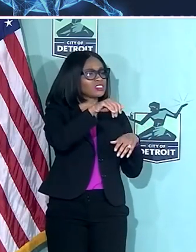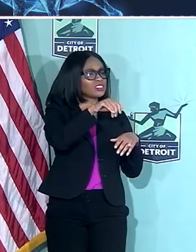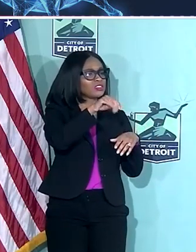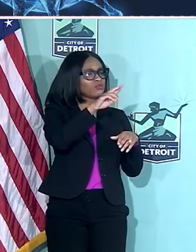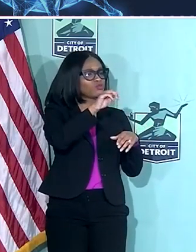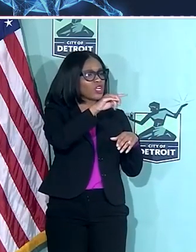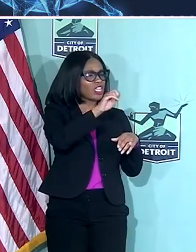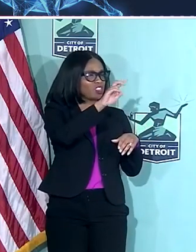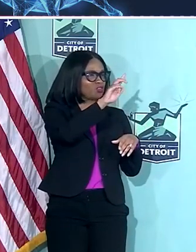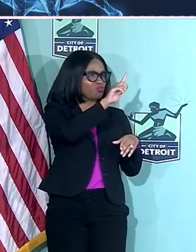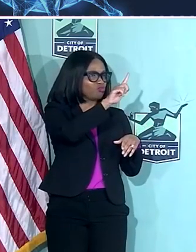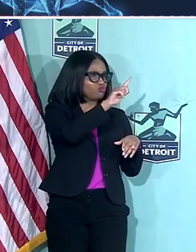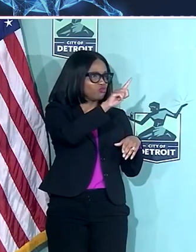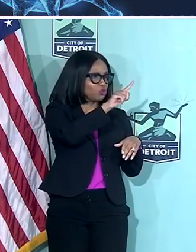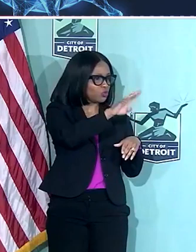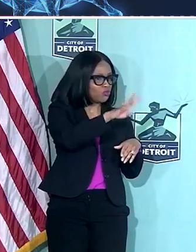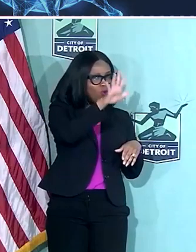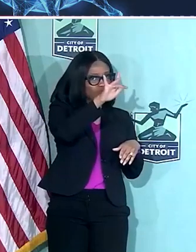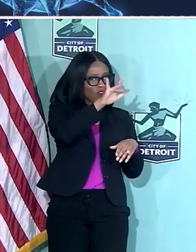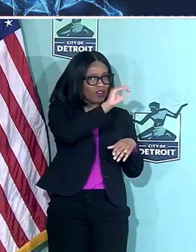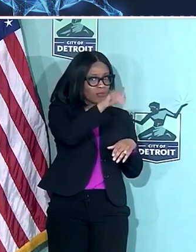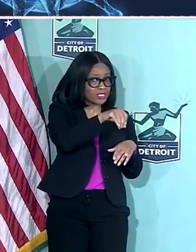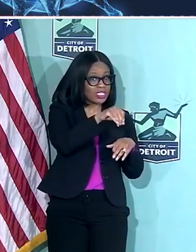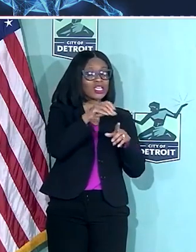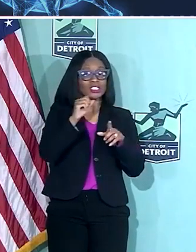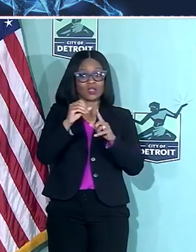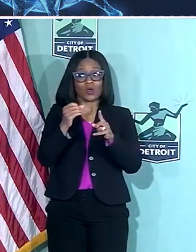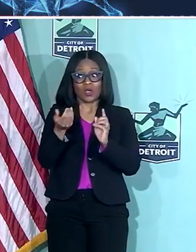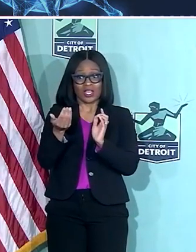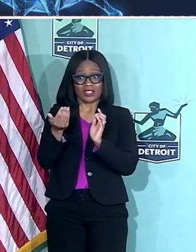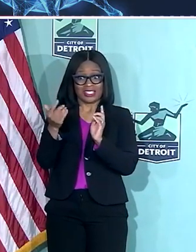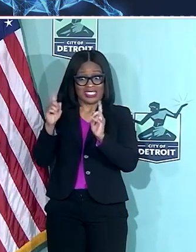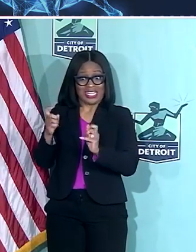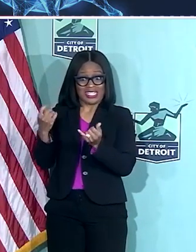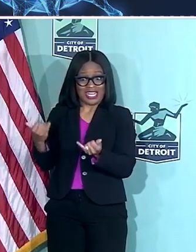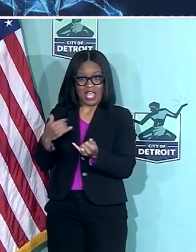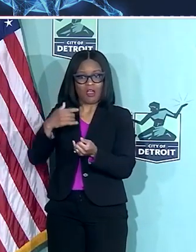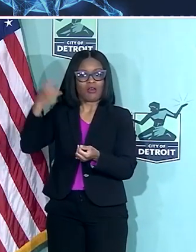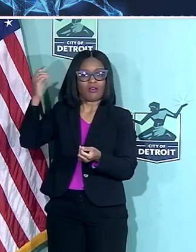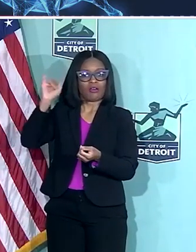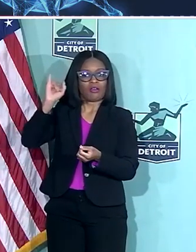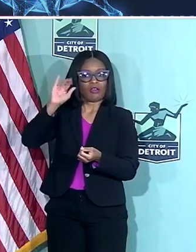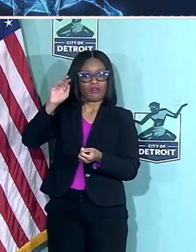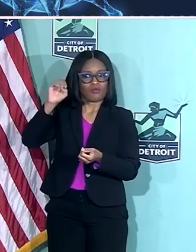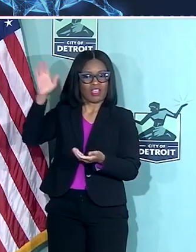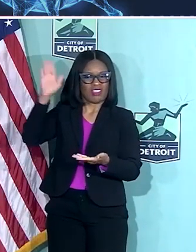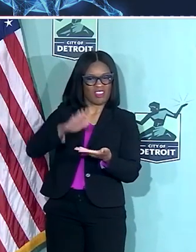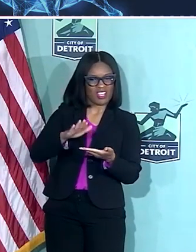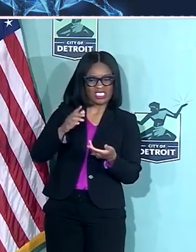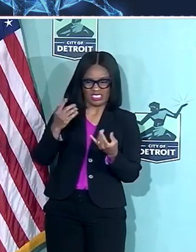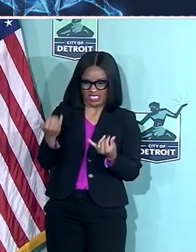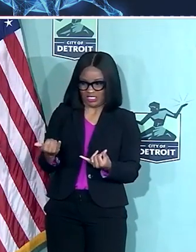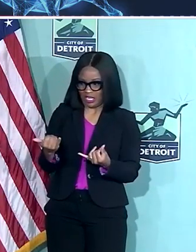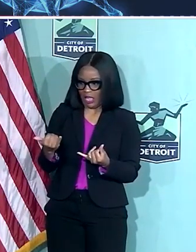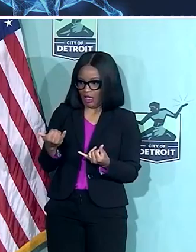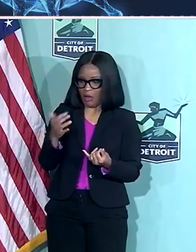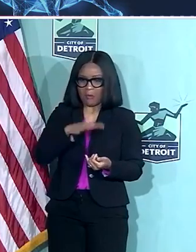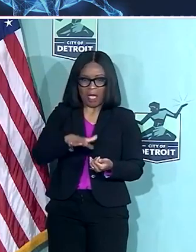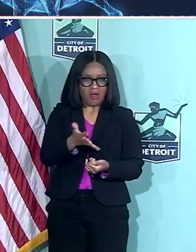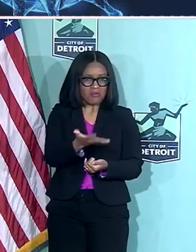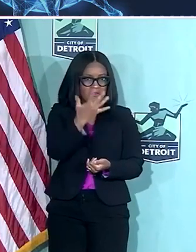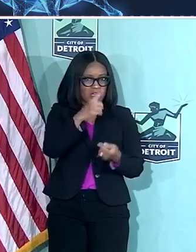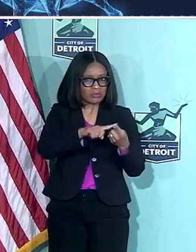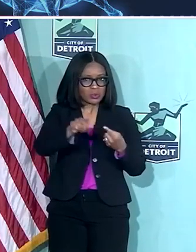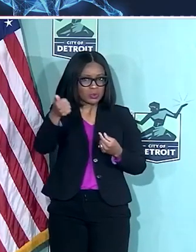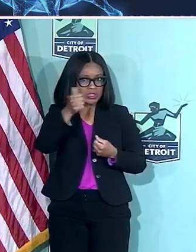24-25%. We have retested the first half. The infection rate has gone down significantly. It's somewhere right around 5 to 10%. And that's